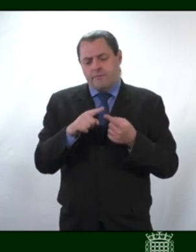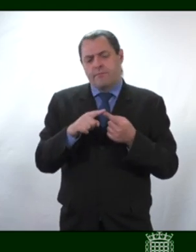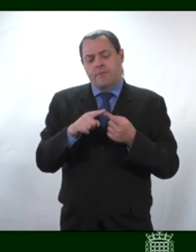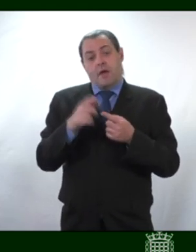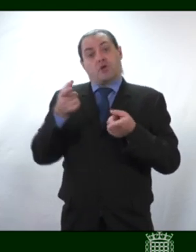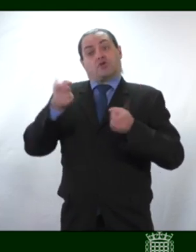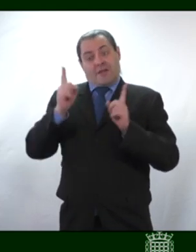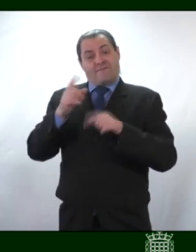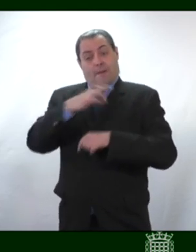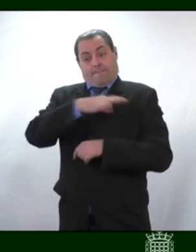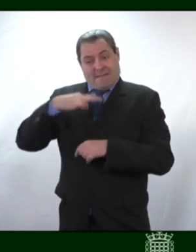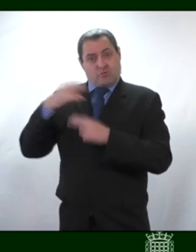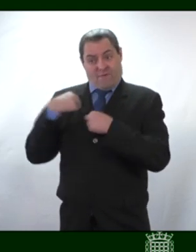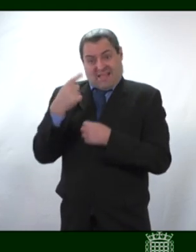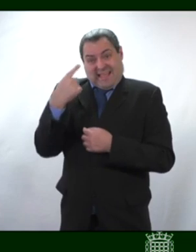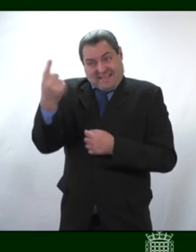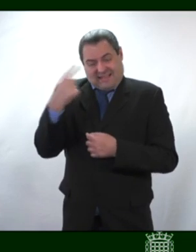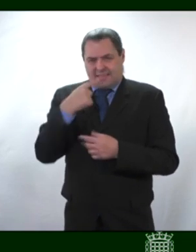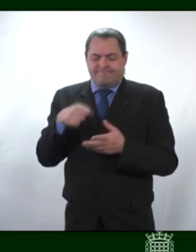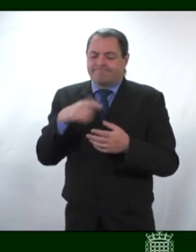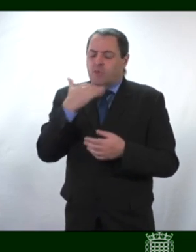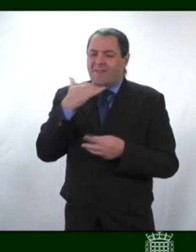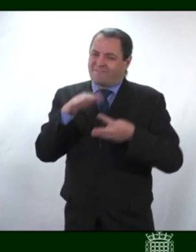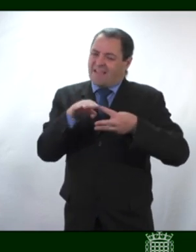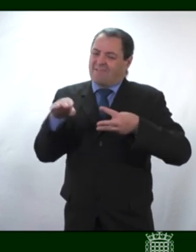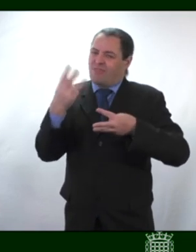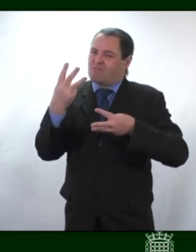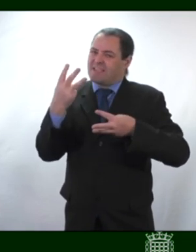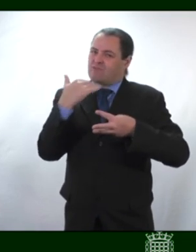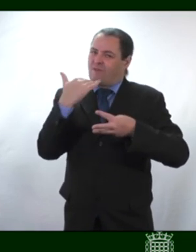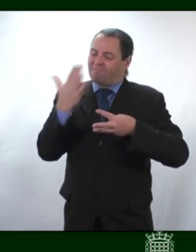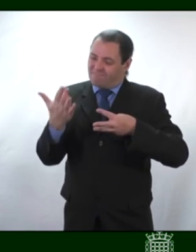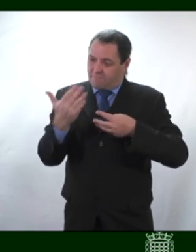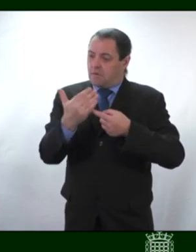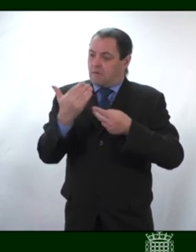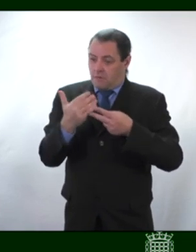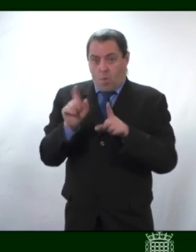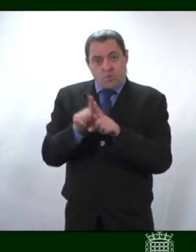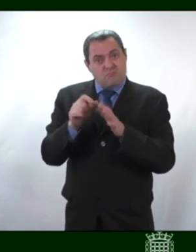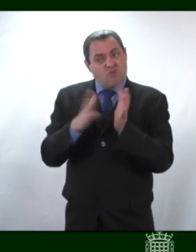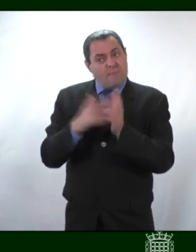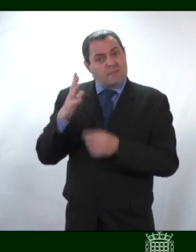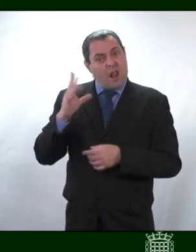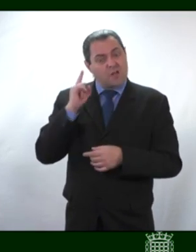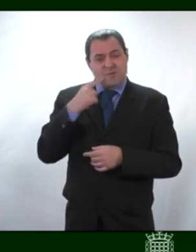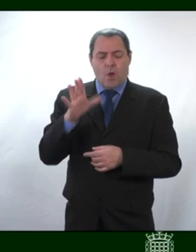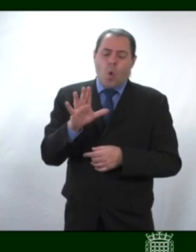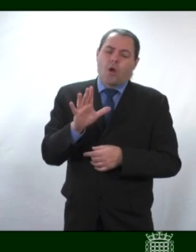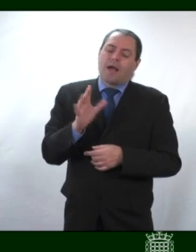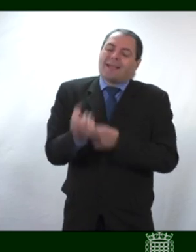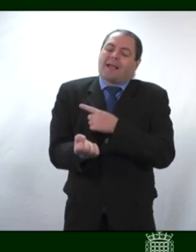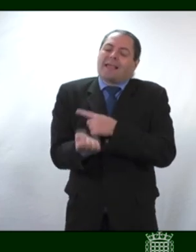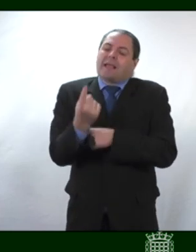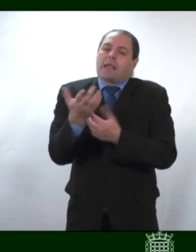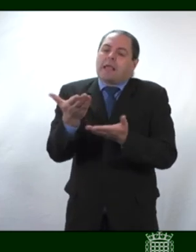enough. And these are restrictions that the Prime Minister admitted last week gives us only, in his words, a chance to bring the national